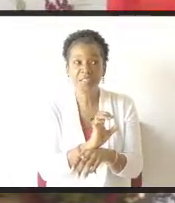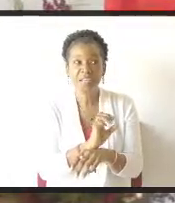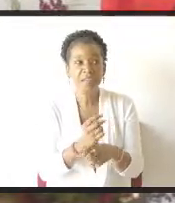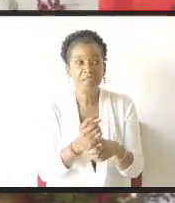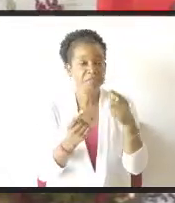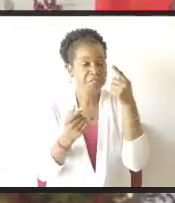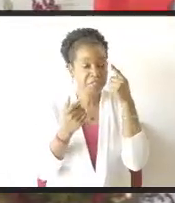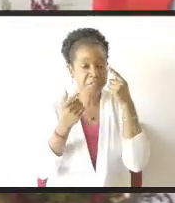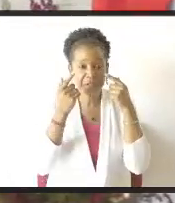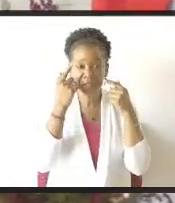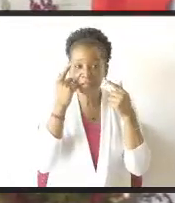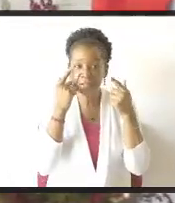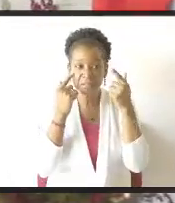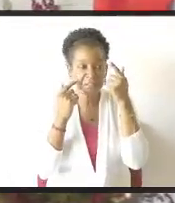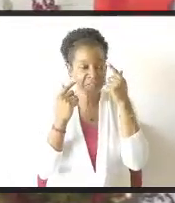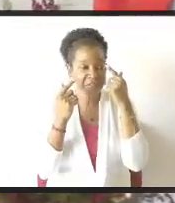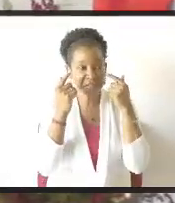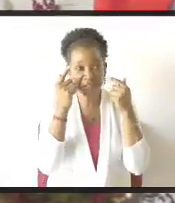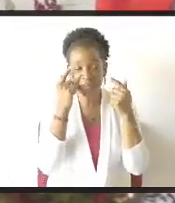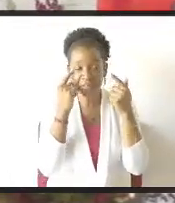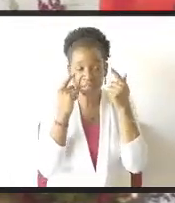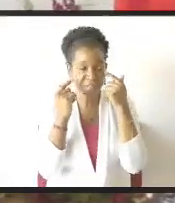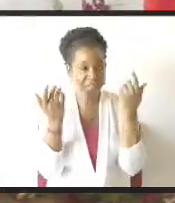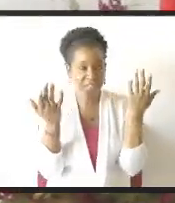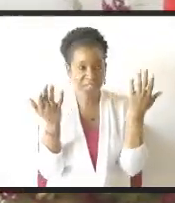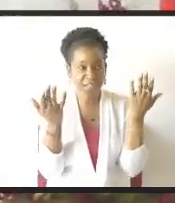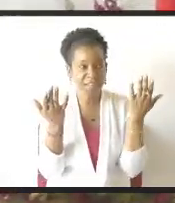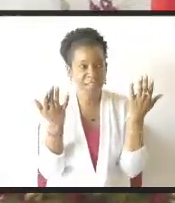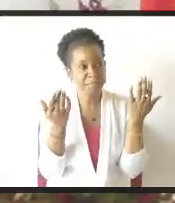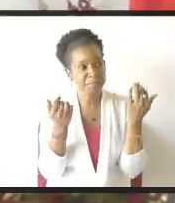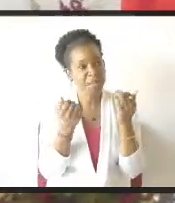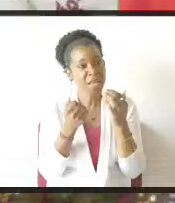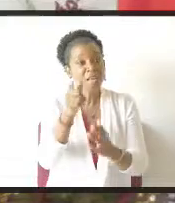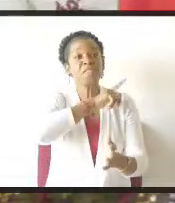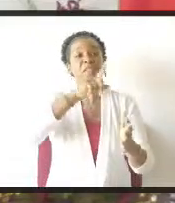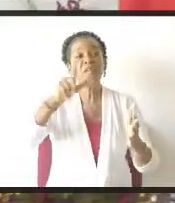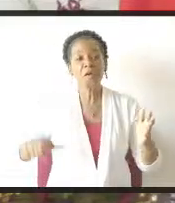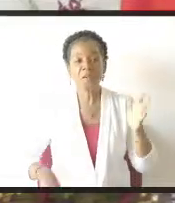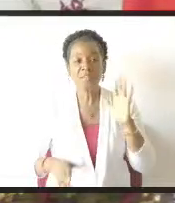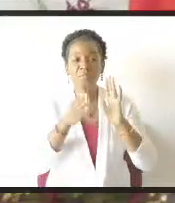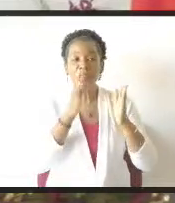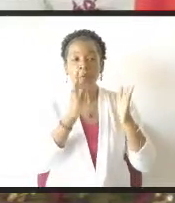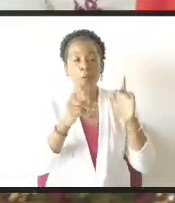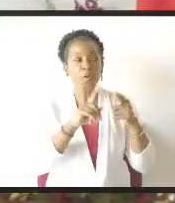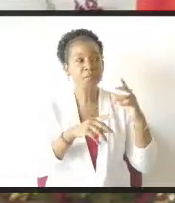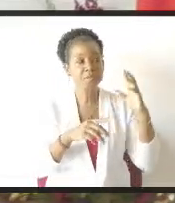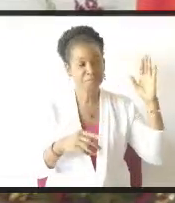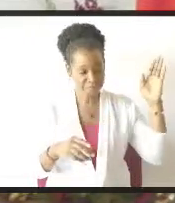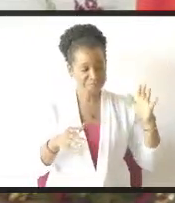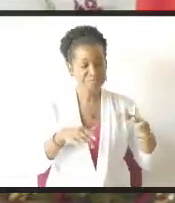And the moment the invitation was given, and we always sit in the back, you know, we're the last person back there,